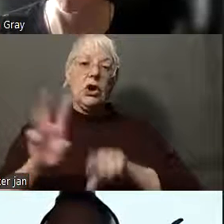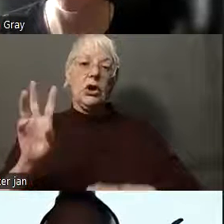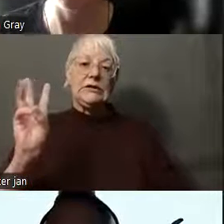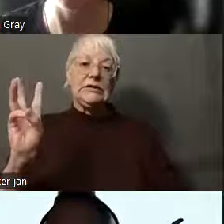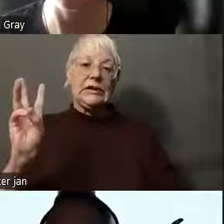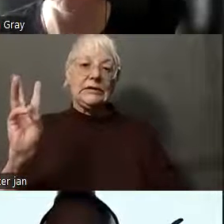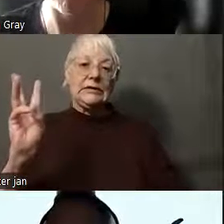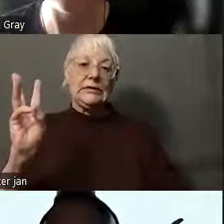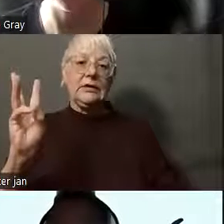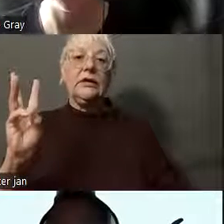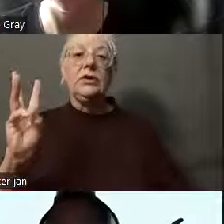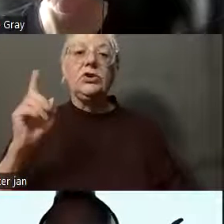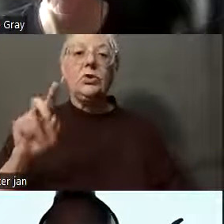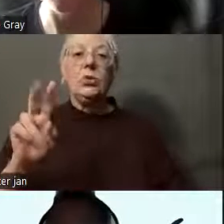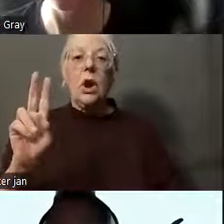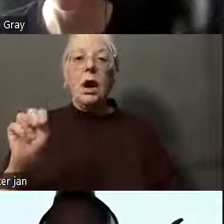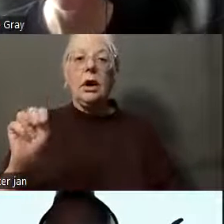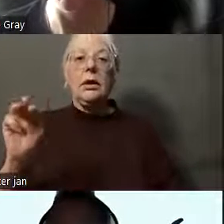*6 to unmute.